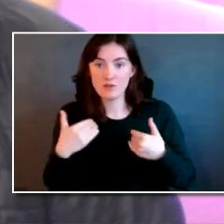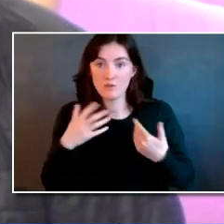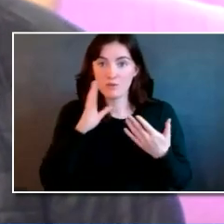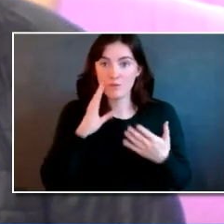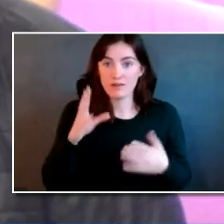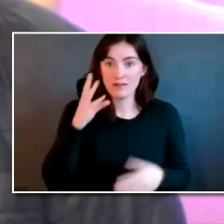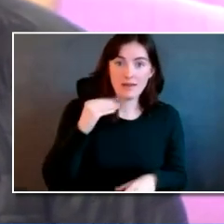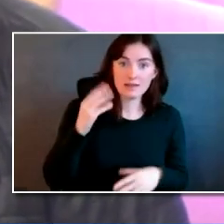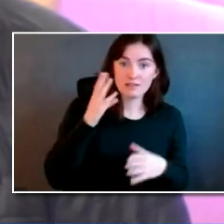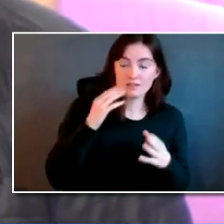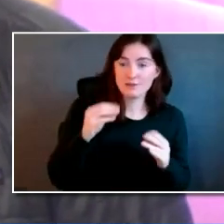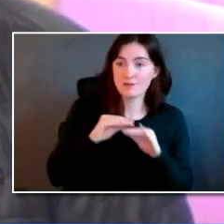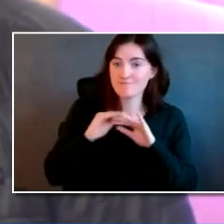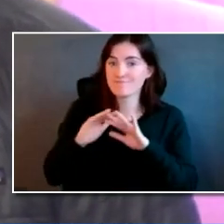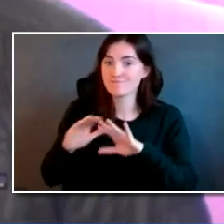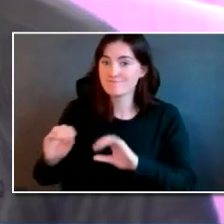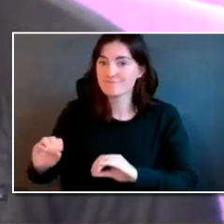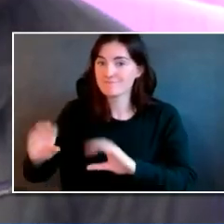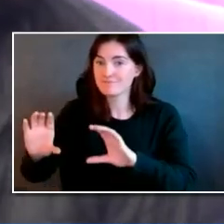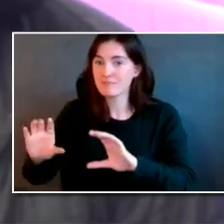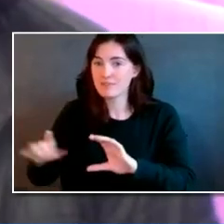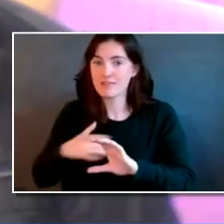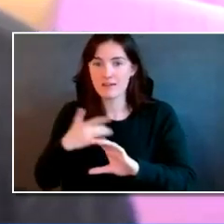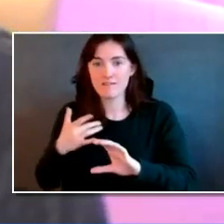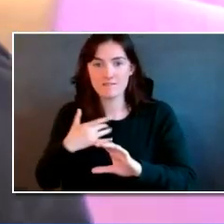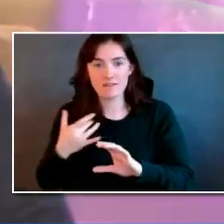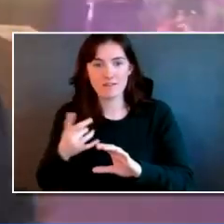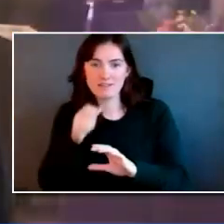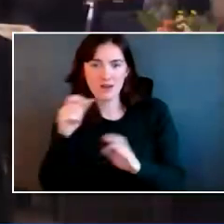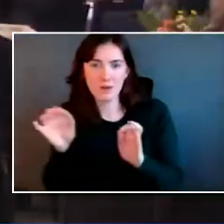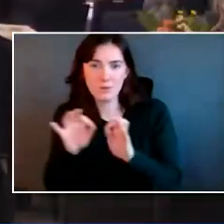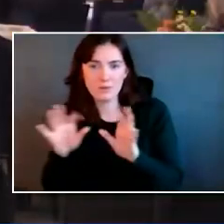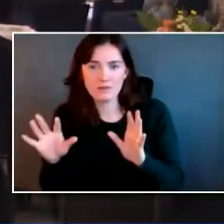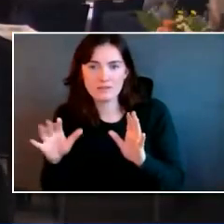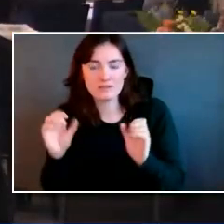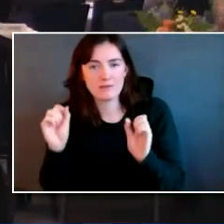Like, let's give them something to hope for. Yeah. Thank you.